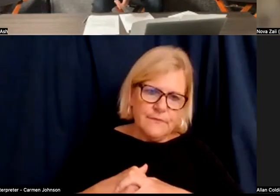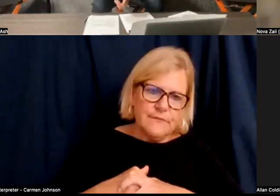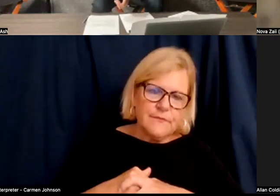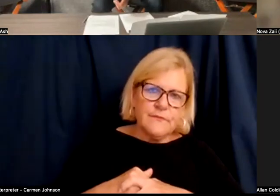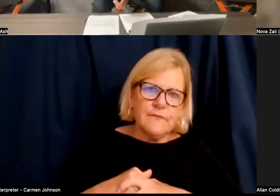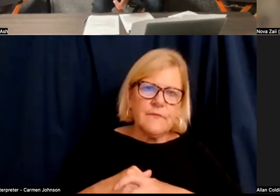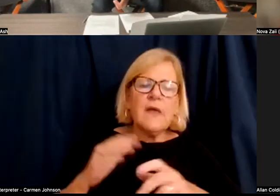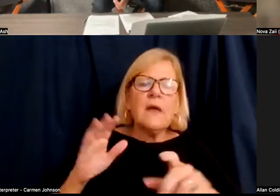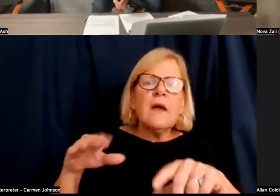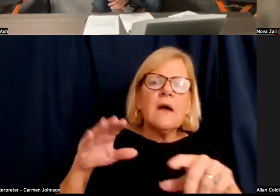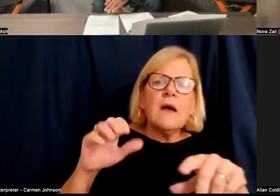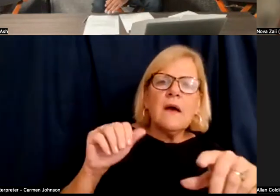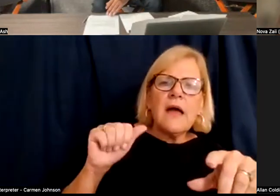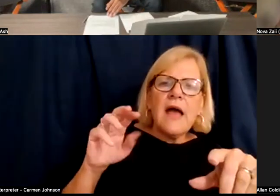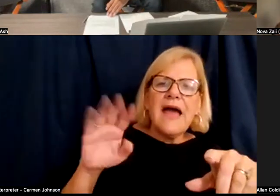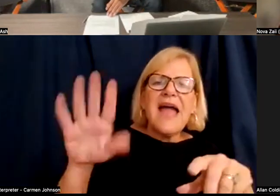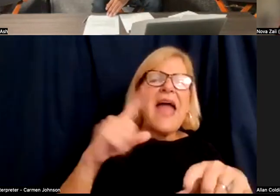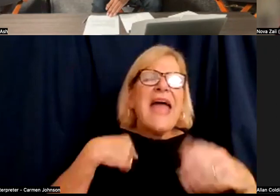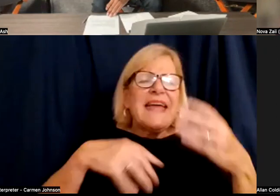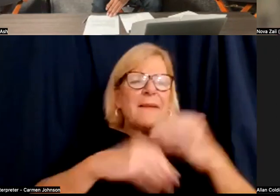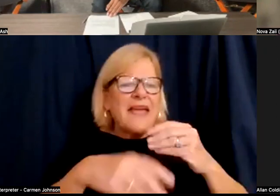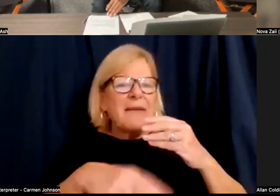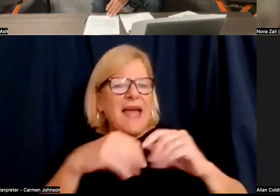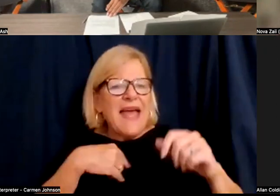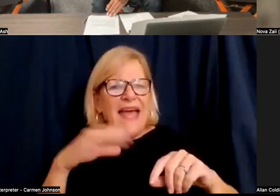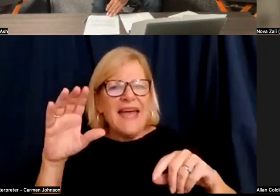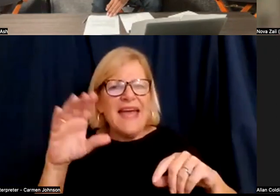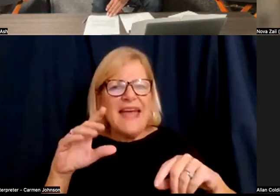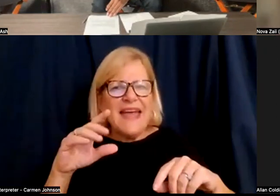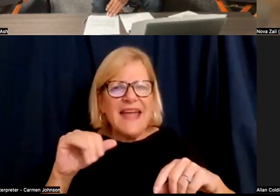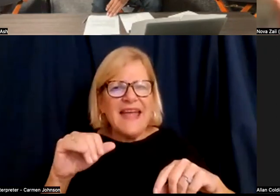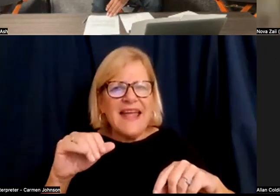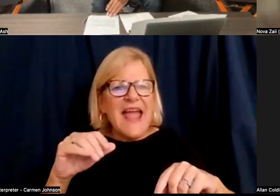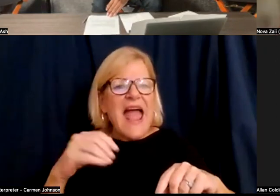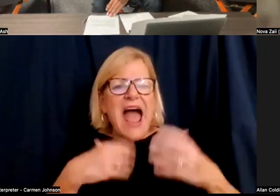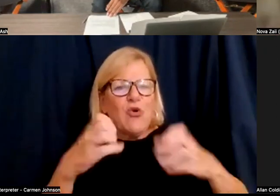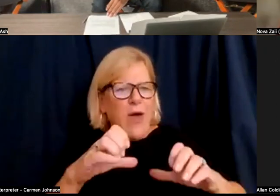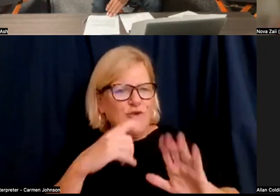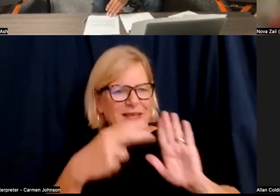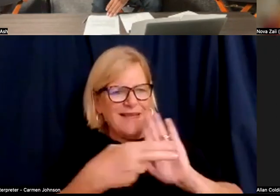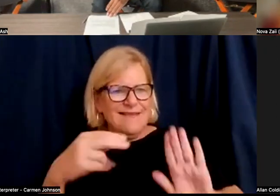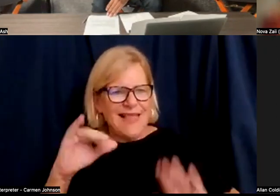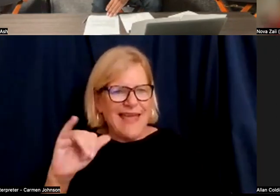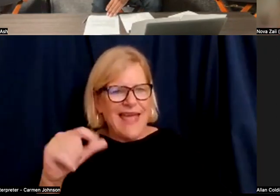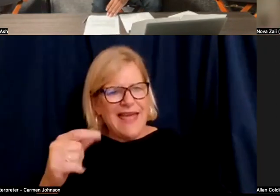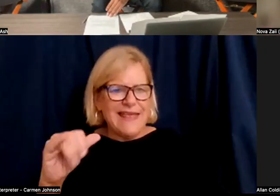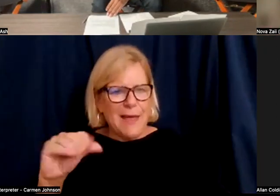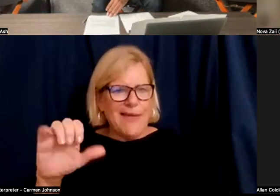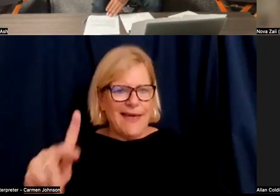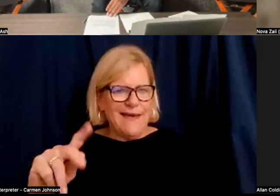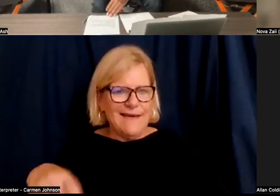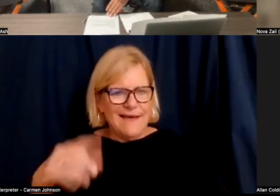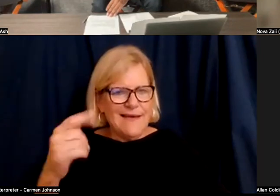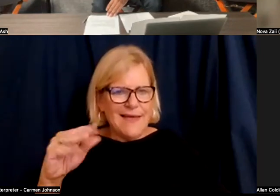And then we had a question for Gimmick. That's the one I was looking for. Gimmick. Gimmick. We want it to be gimmicky. That's what. Yeah. For sure. Yeah, no one wants